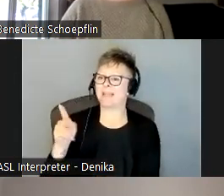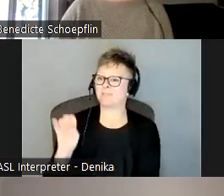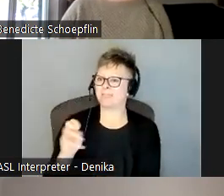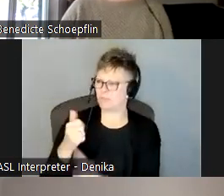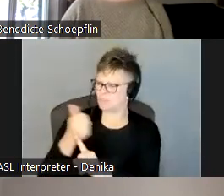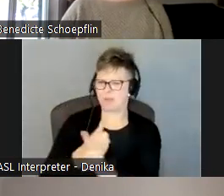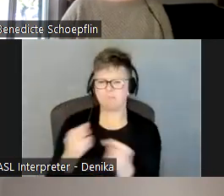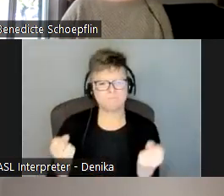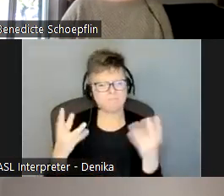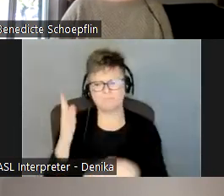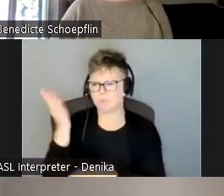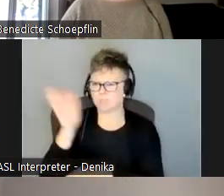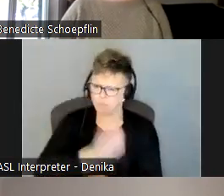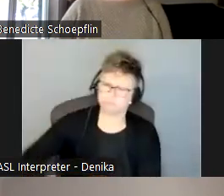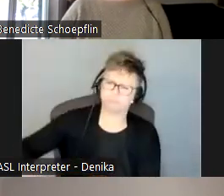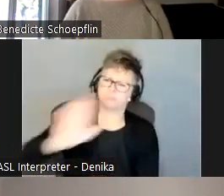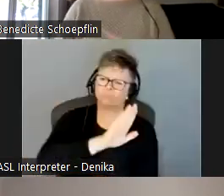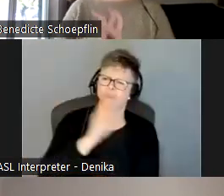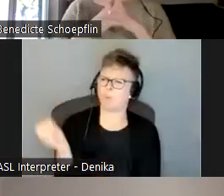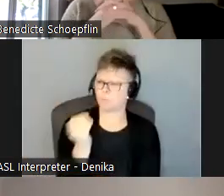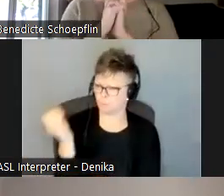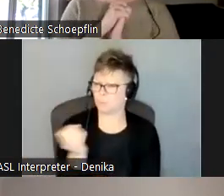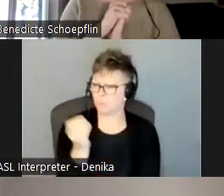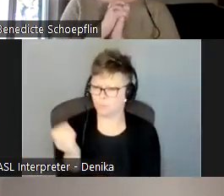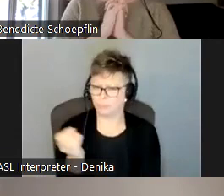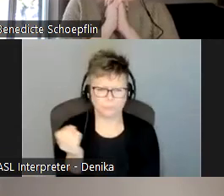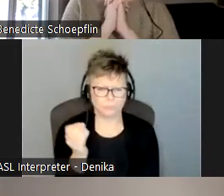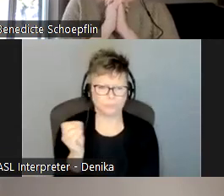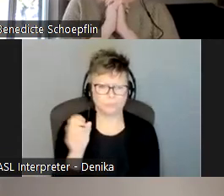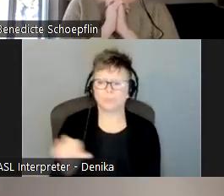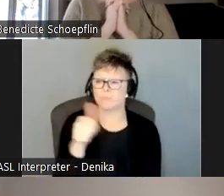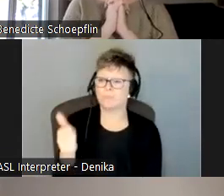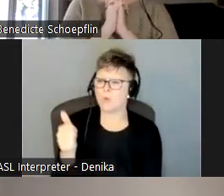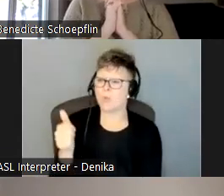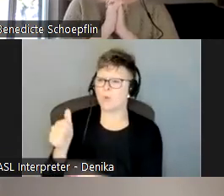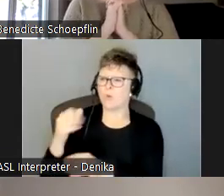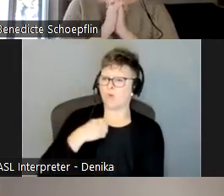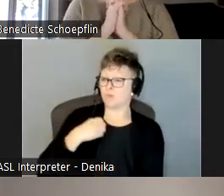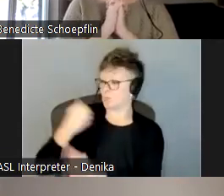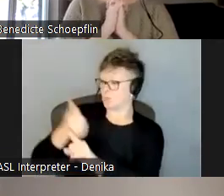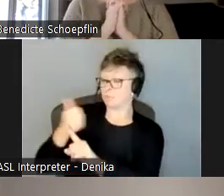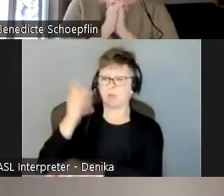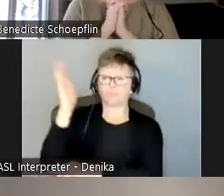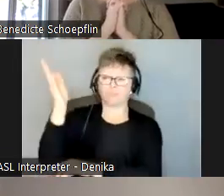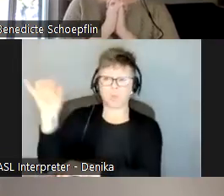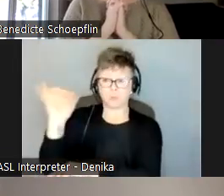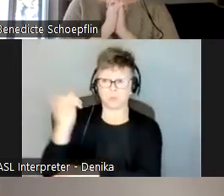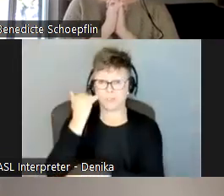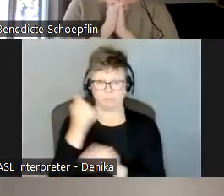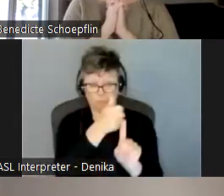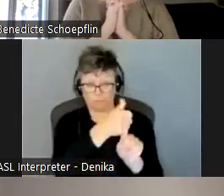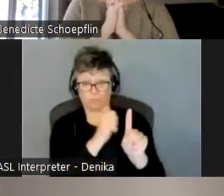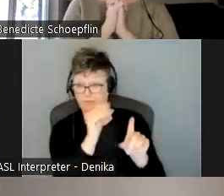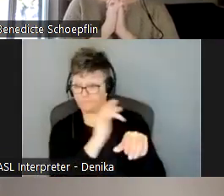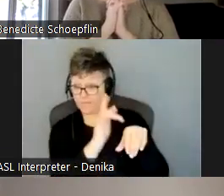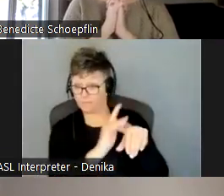Ontario, and other OPP officers as well. So if Stephanie's not available, you can connect to your local